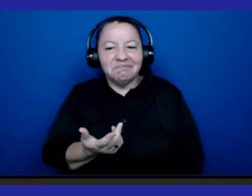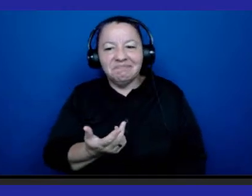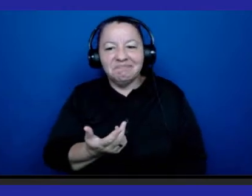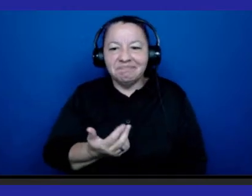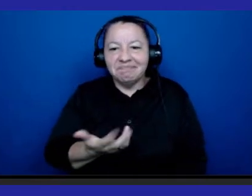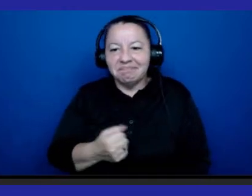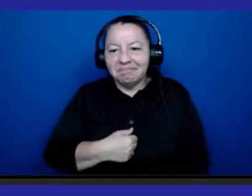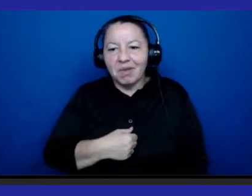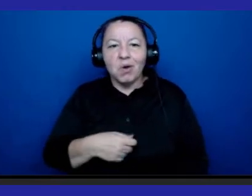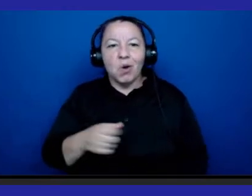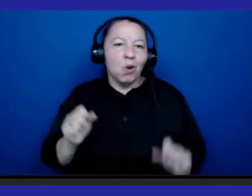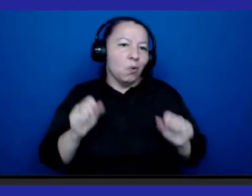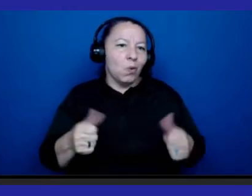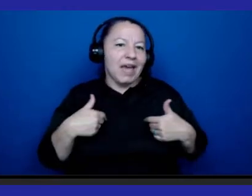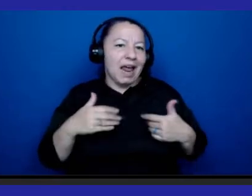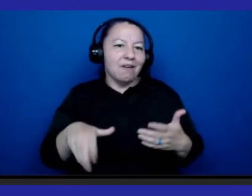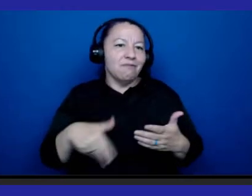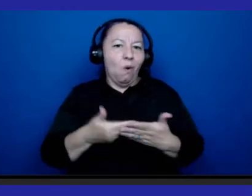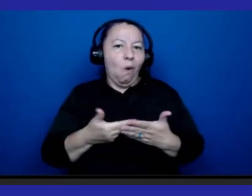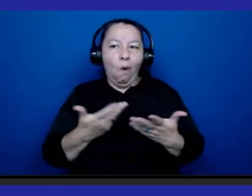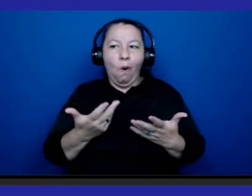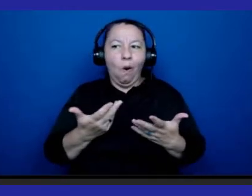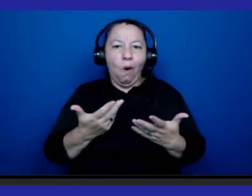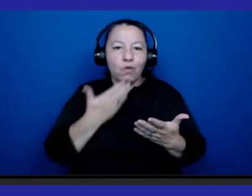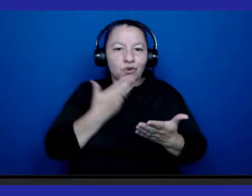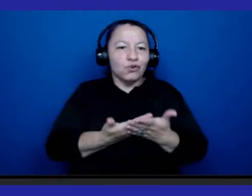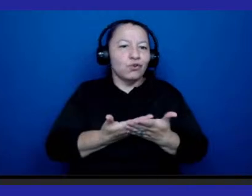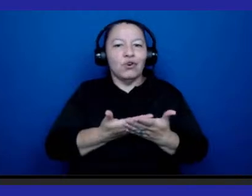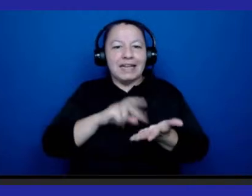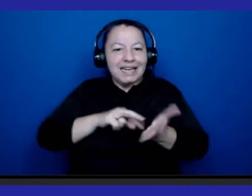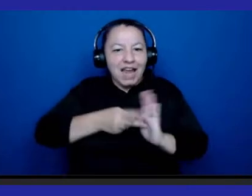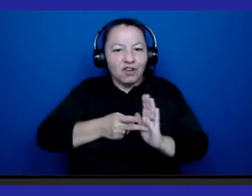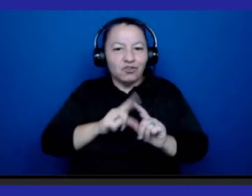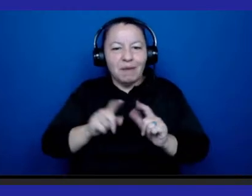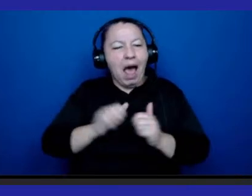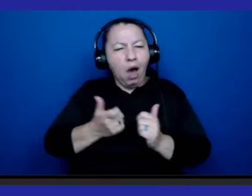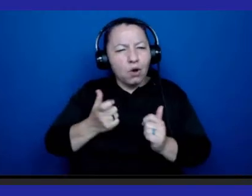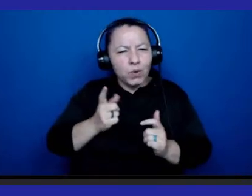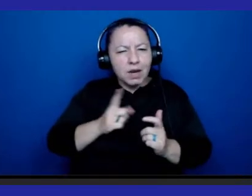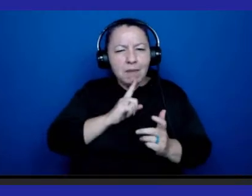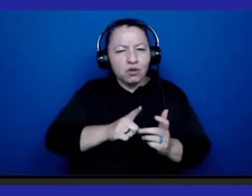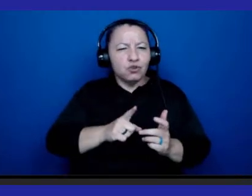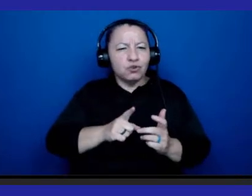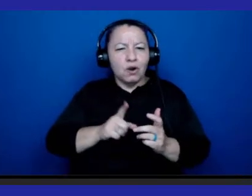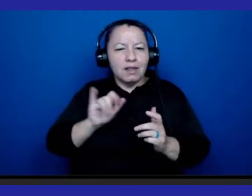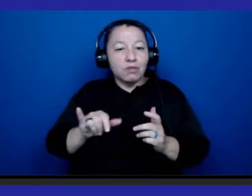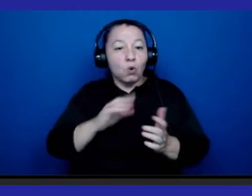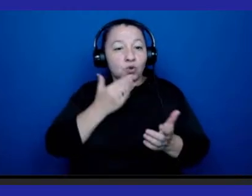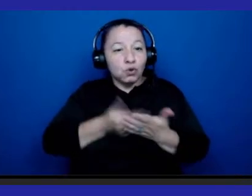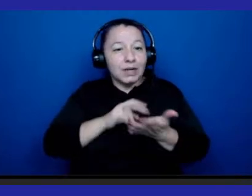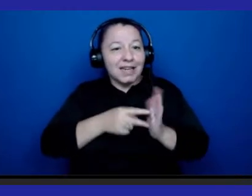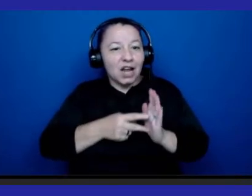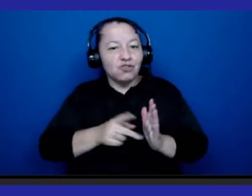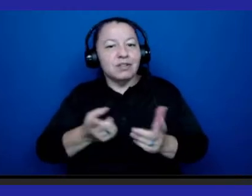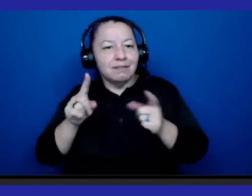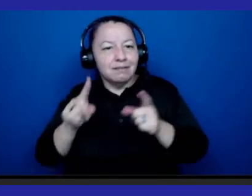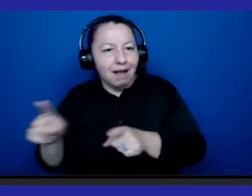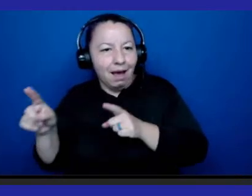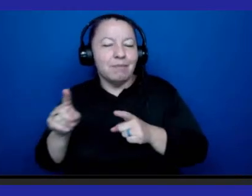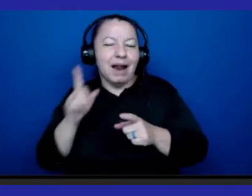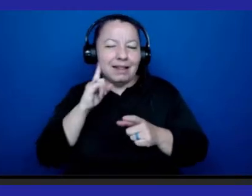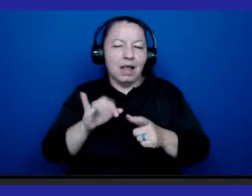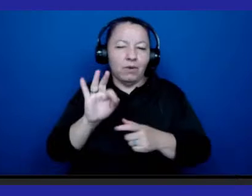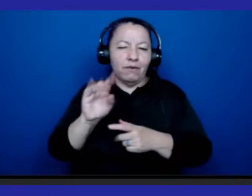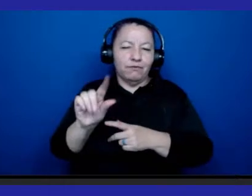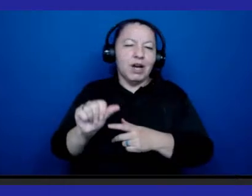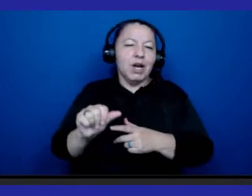we can have all the full intentions, but how do we realize those intentions is what is important. I think that's what Frida was looking at, that we